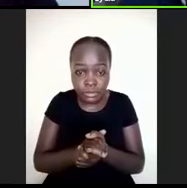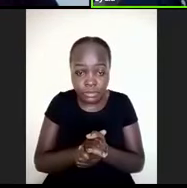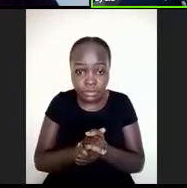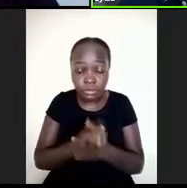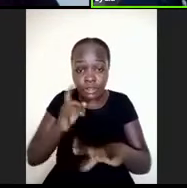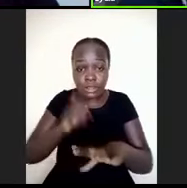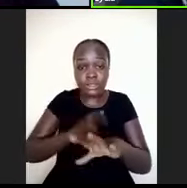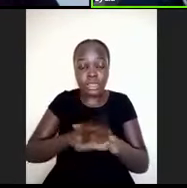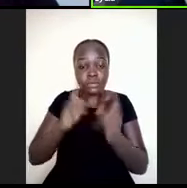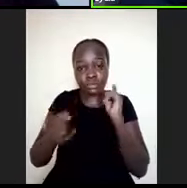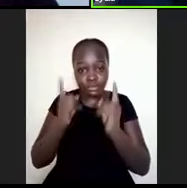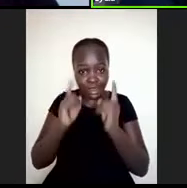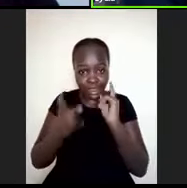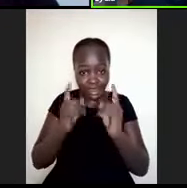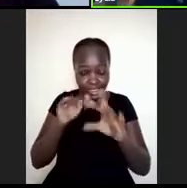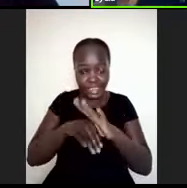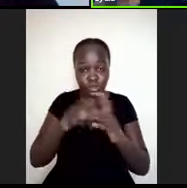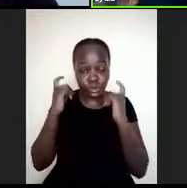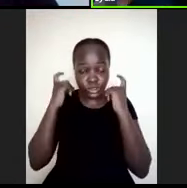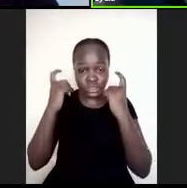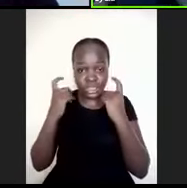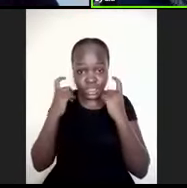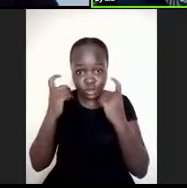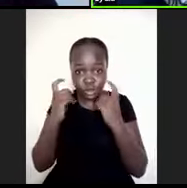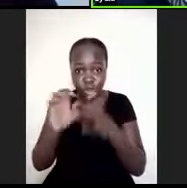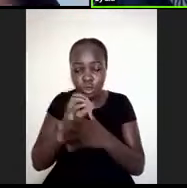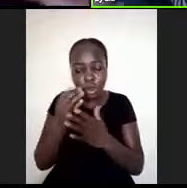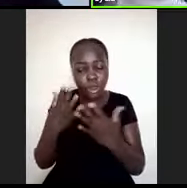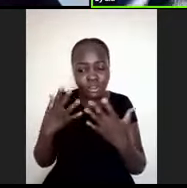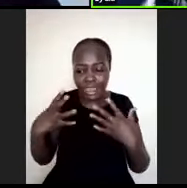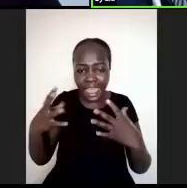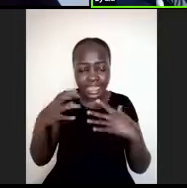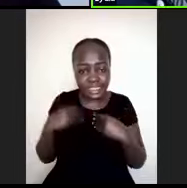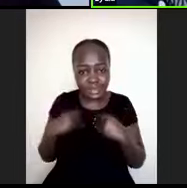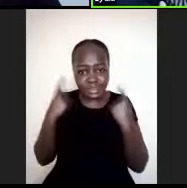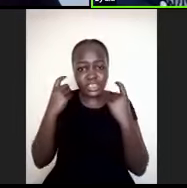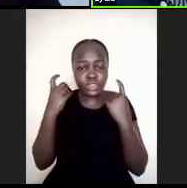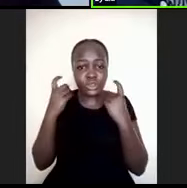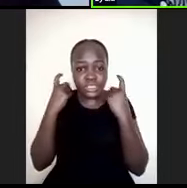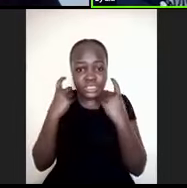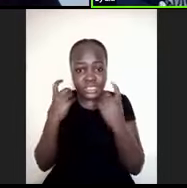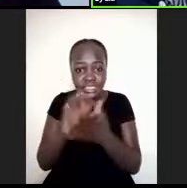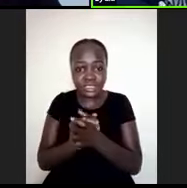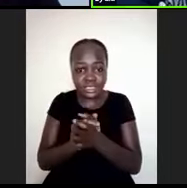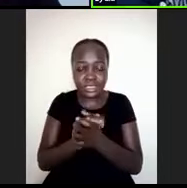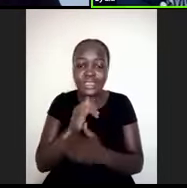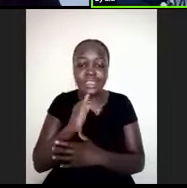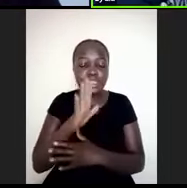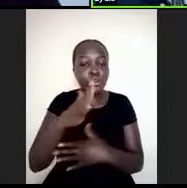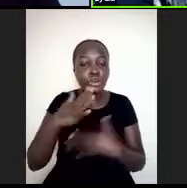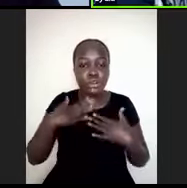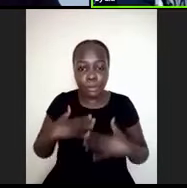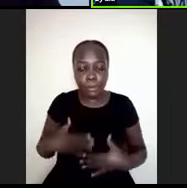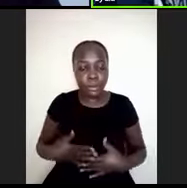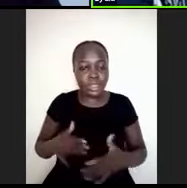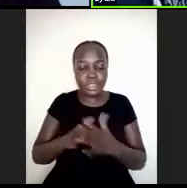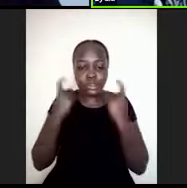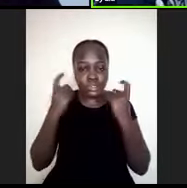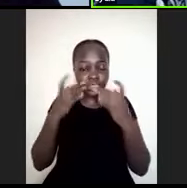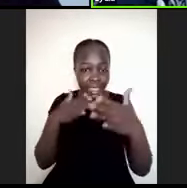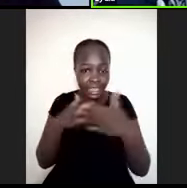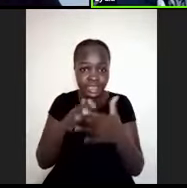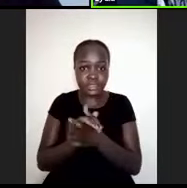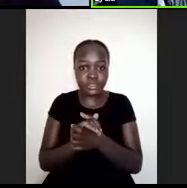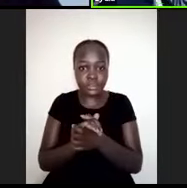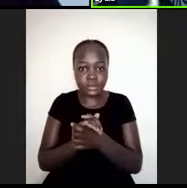into sexual immorality, when you run into sexual sin, it is your own body that you're sinning against, the temple of